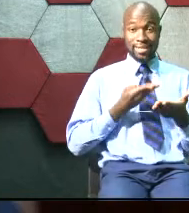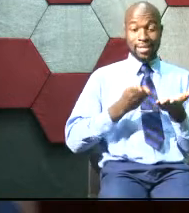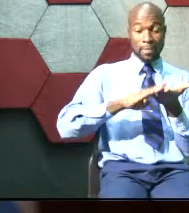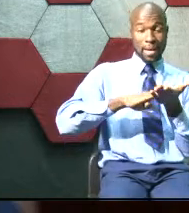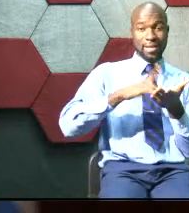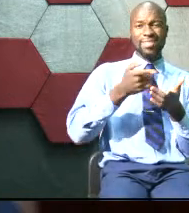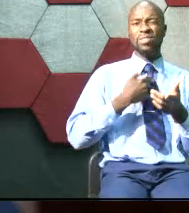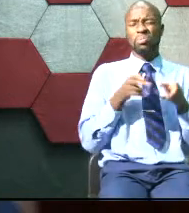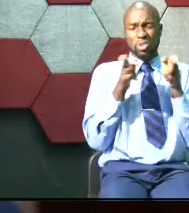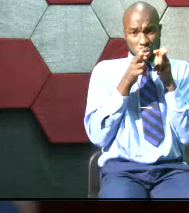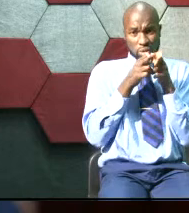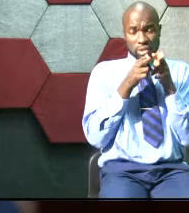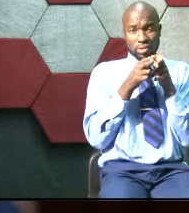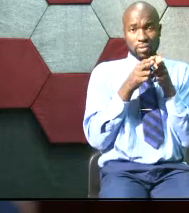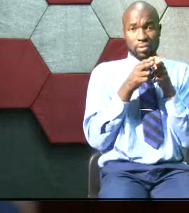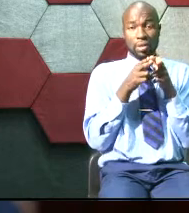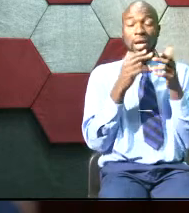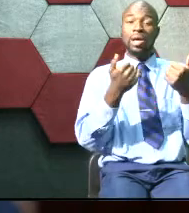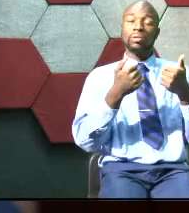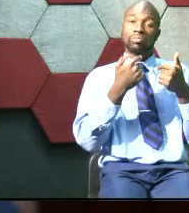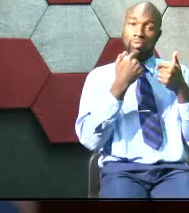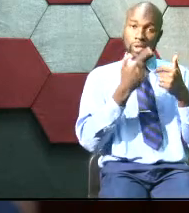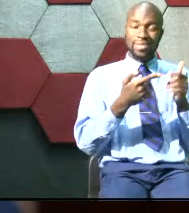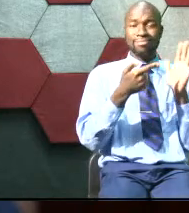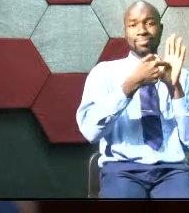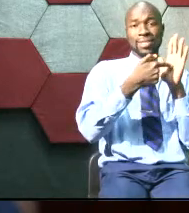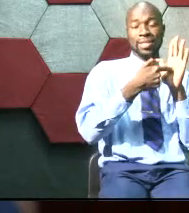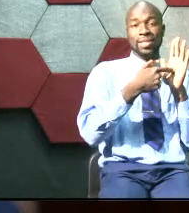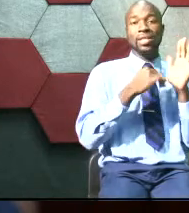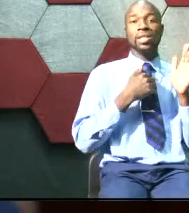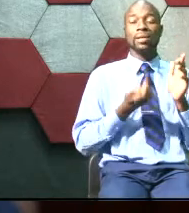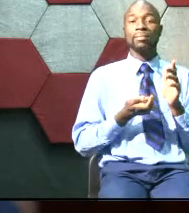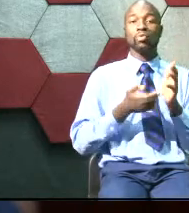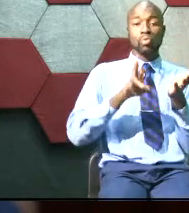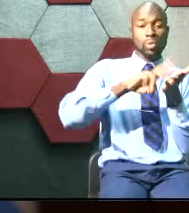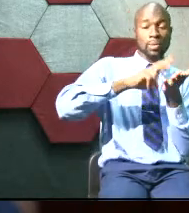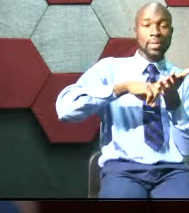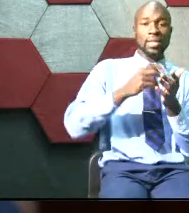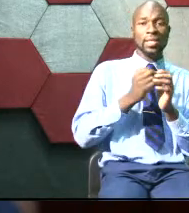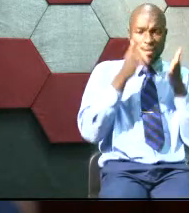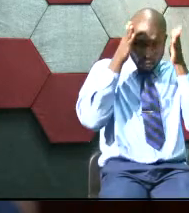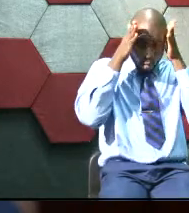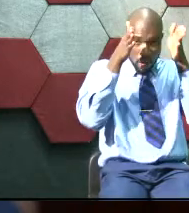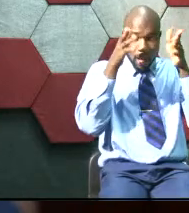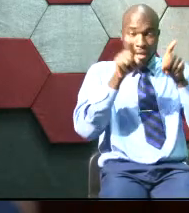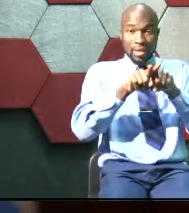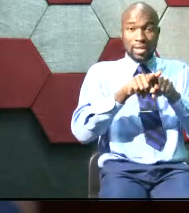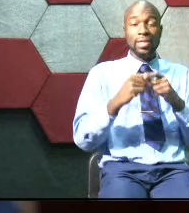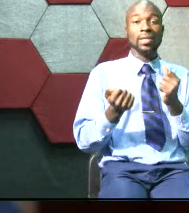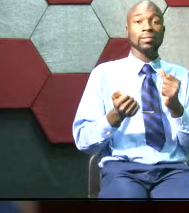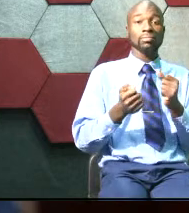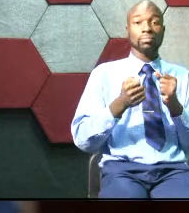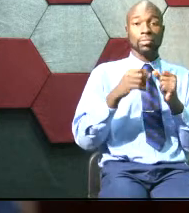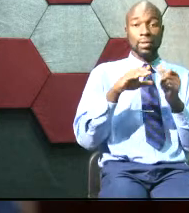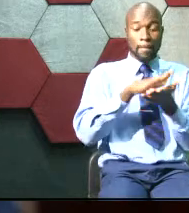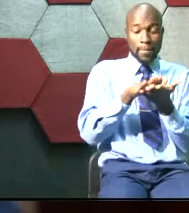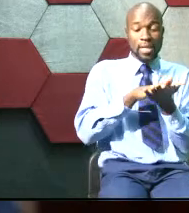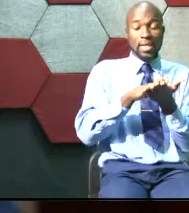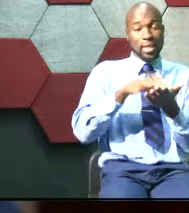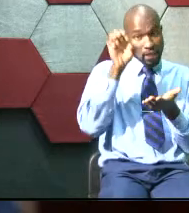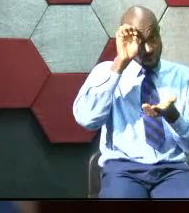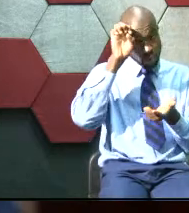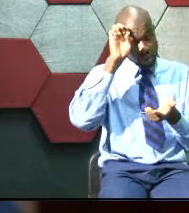brief and serve to highlight and reiterate the commitment the State Department of Early Learning and Basic